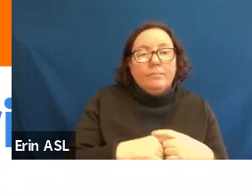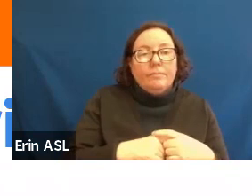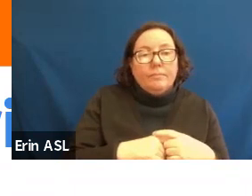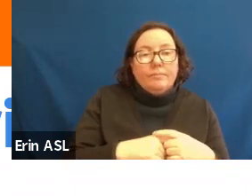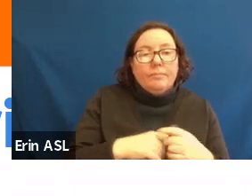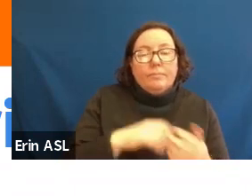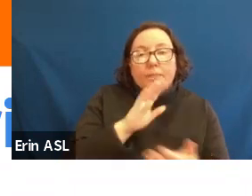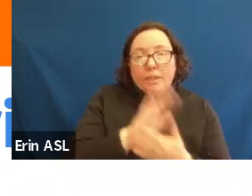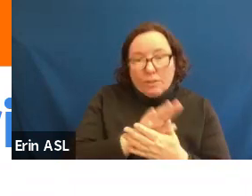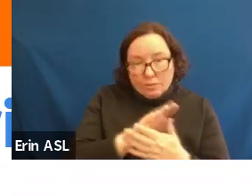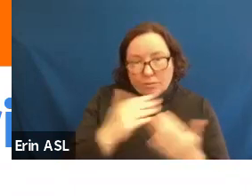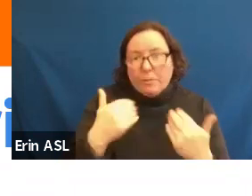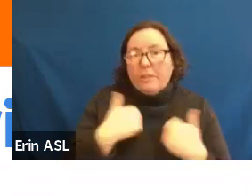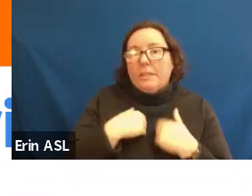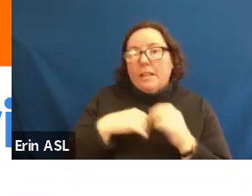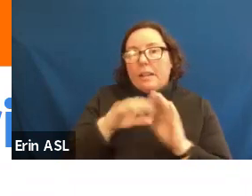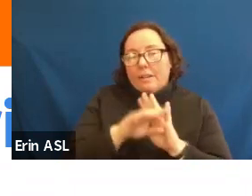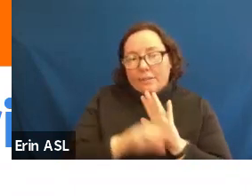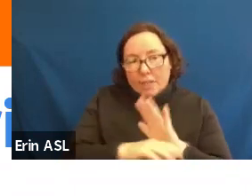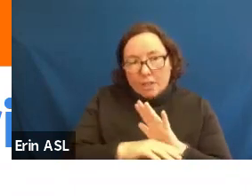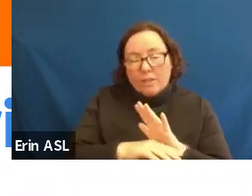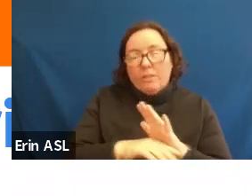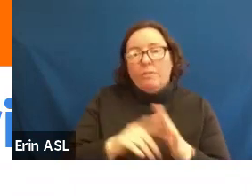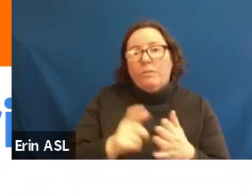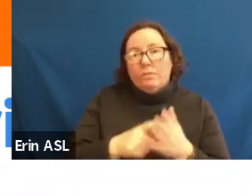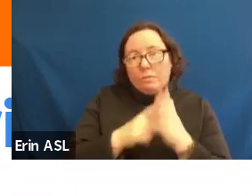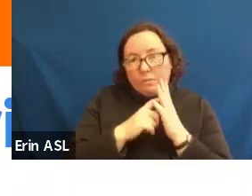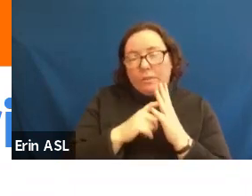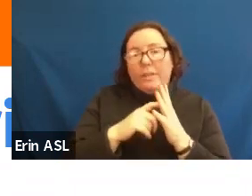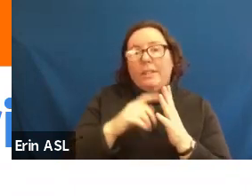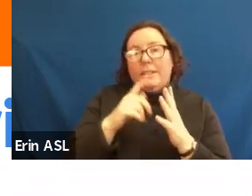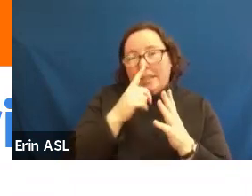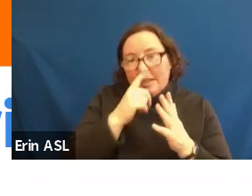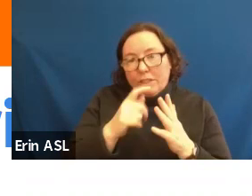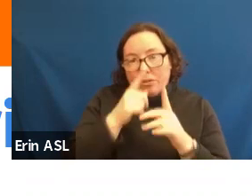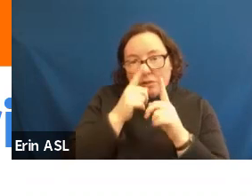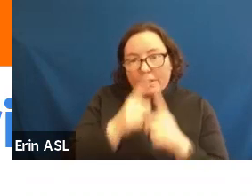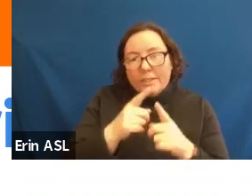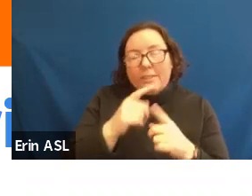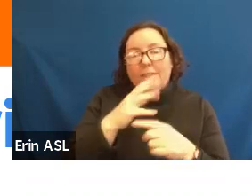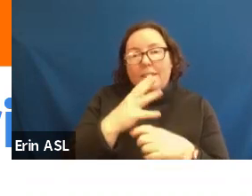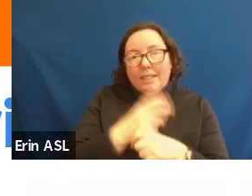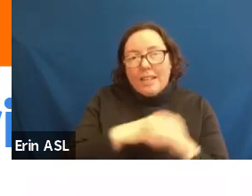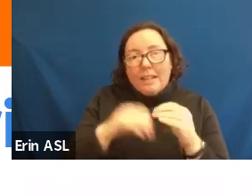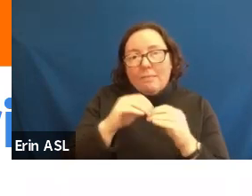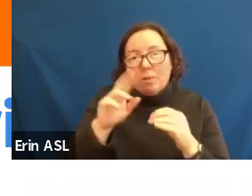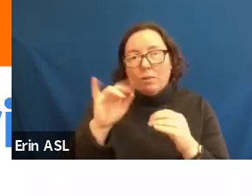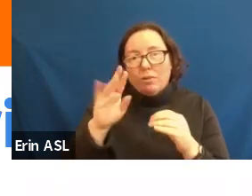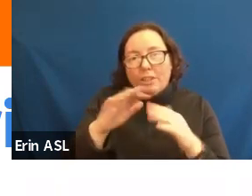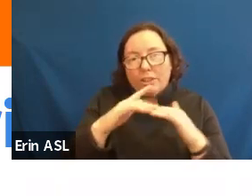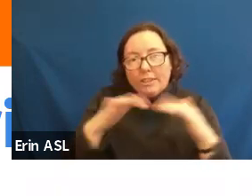Schools have a constitutional, compelling interest in achieving racial diversity and